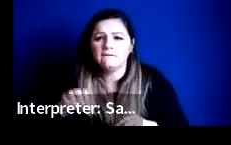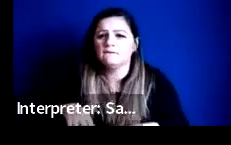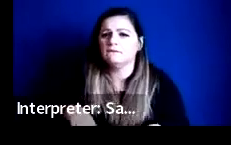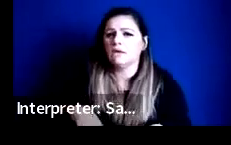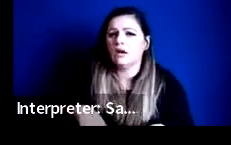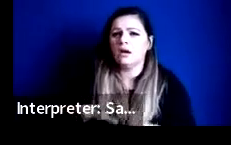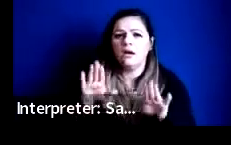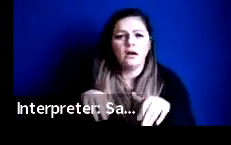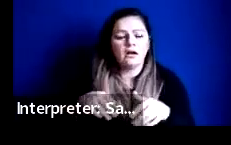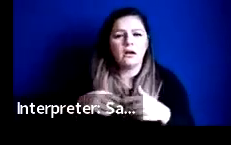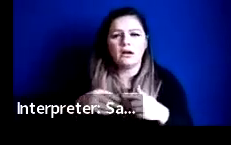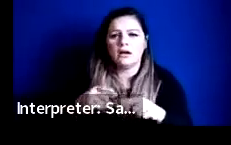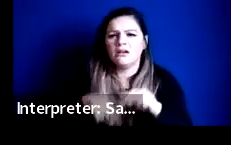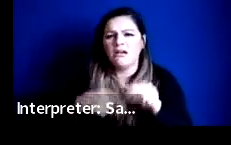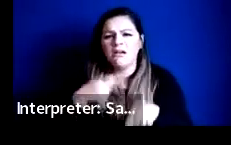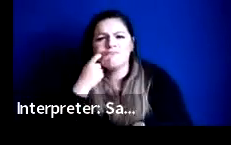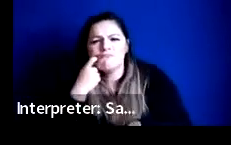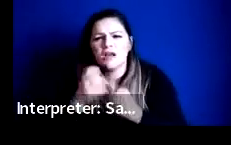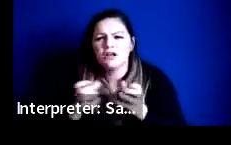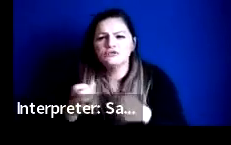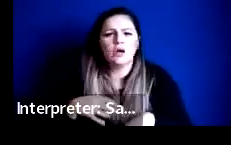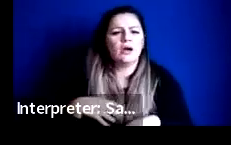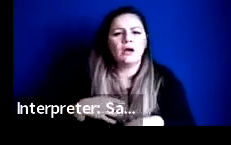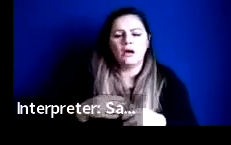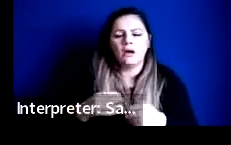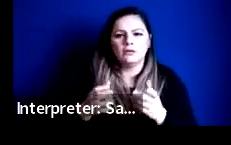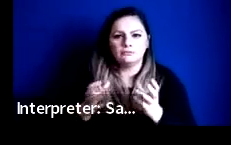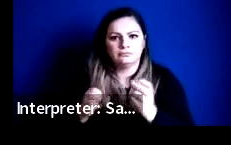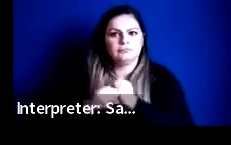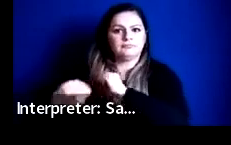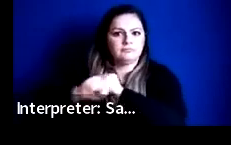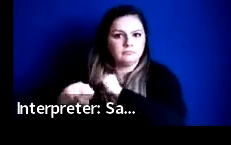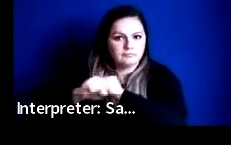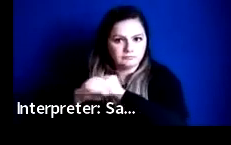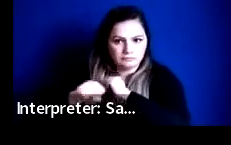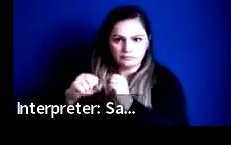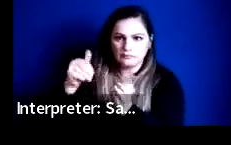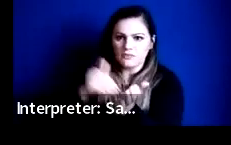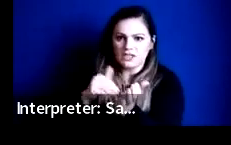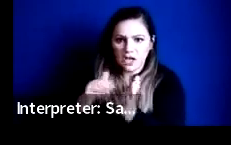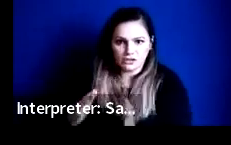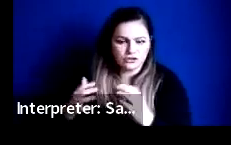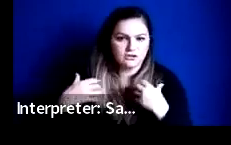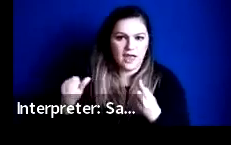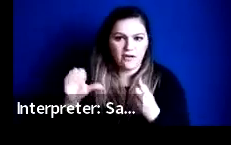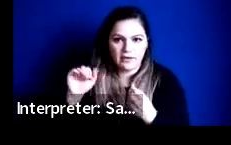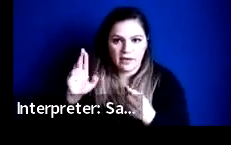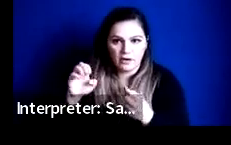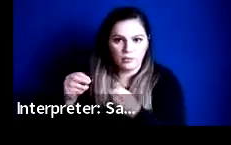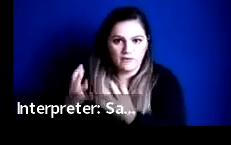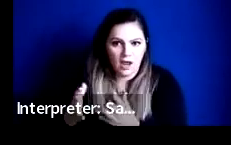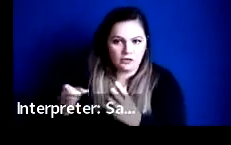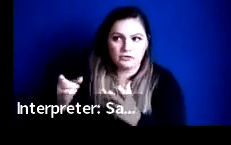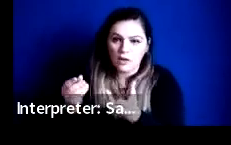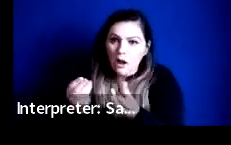pushed towards lots of healthcare providers and marketed to them to provide it to their patients, because it's supposed